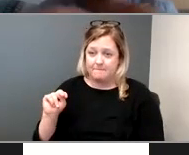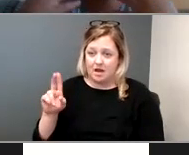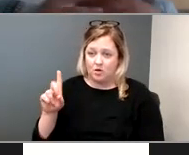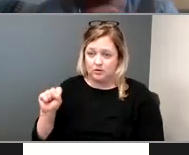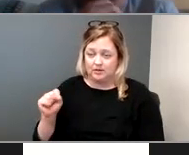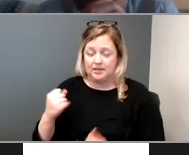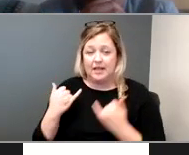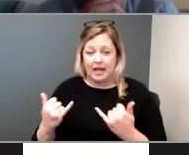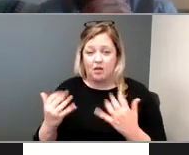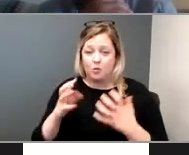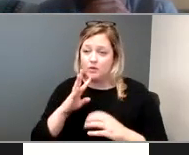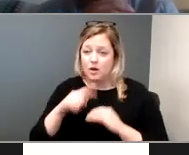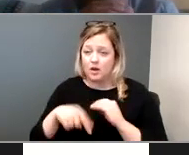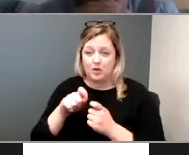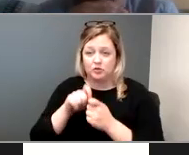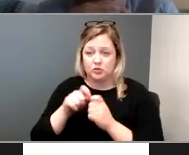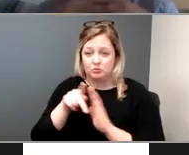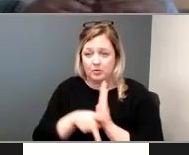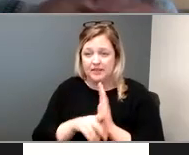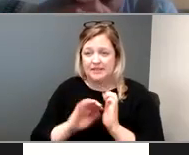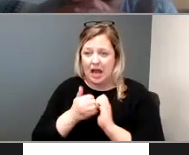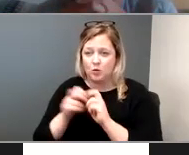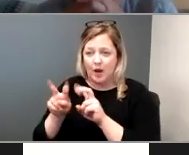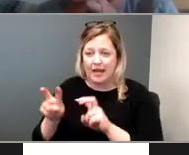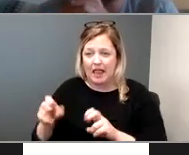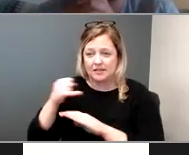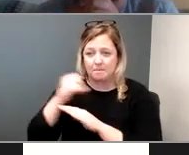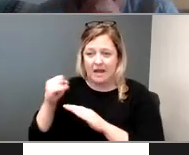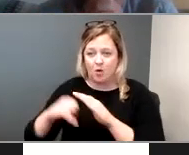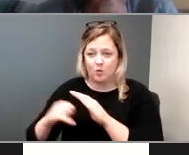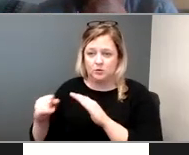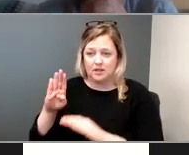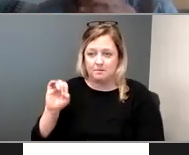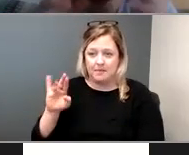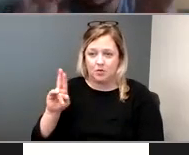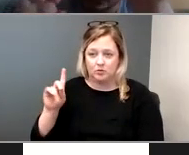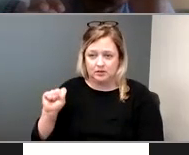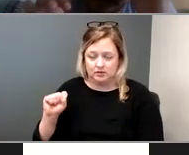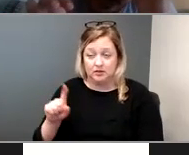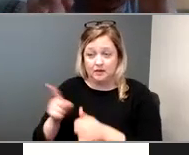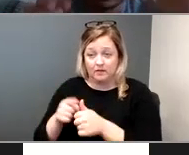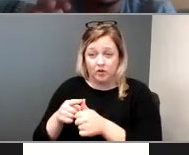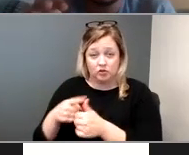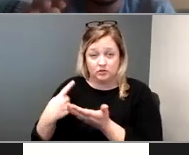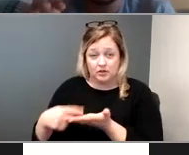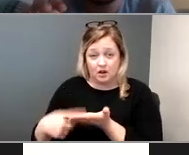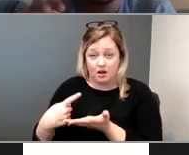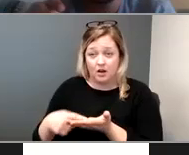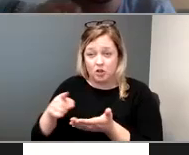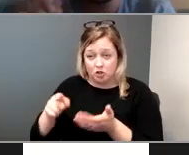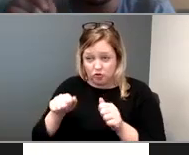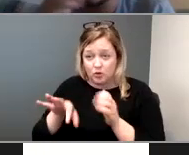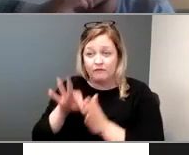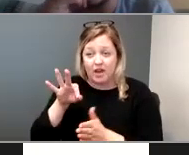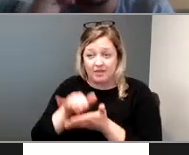certain properties and how to analyze these bounds a bit further. So the first thing that we are going to talk about is, and you can find this particular